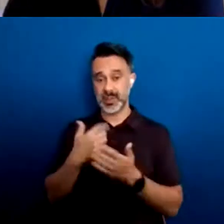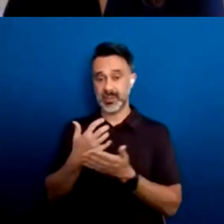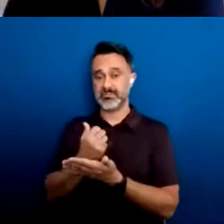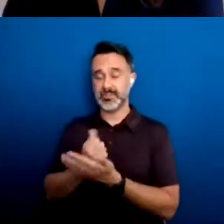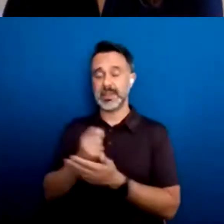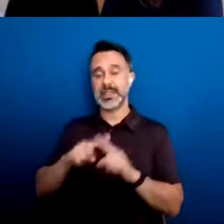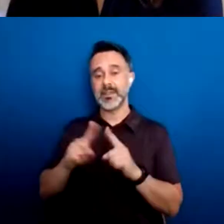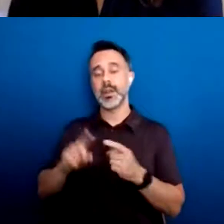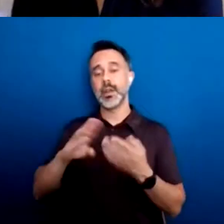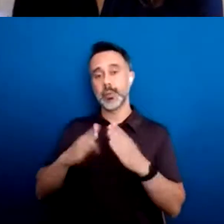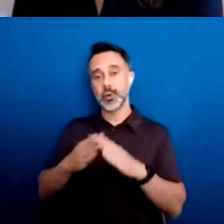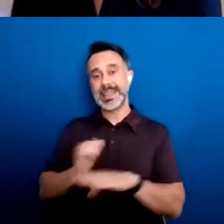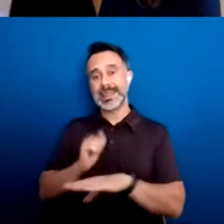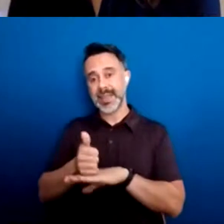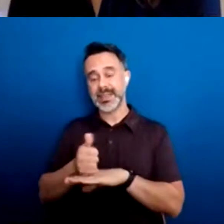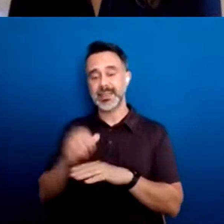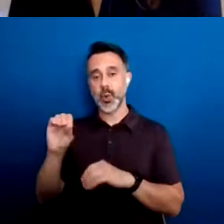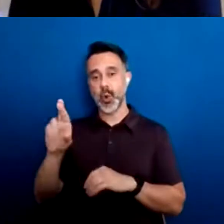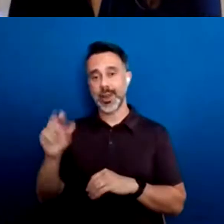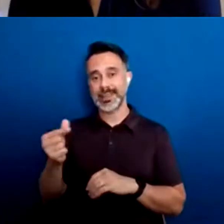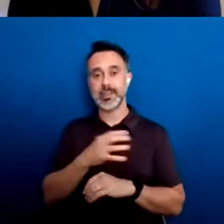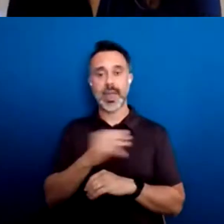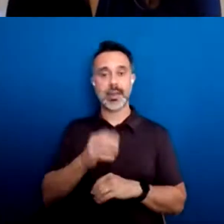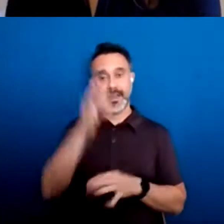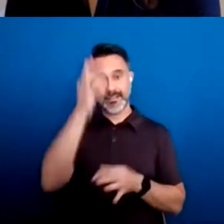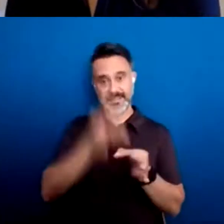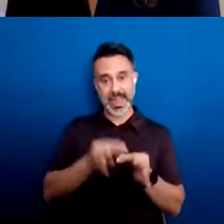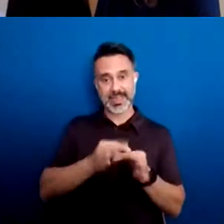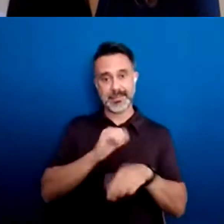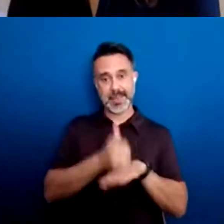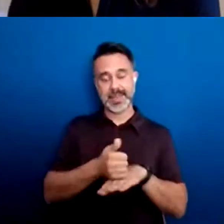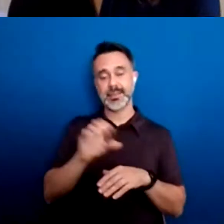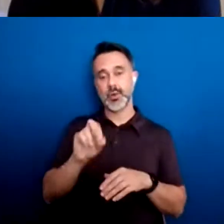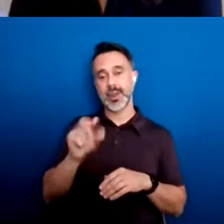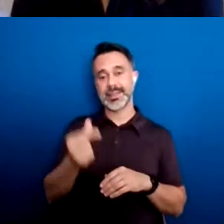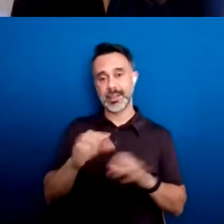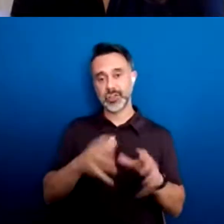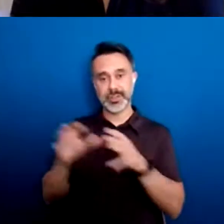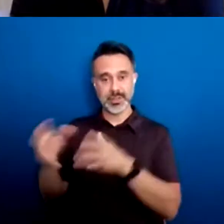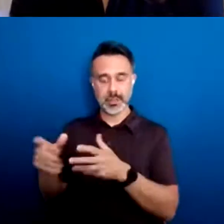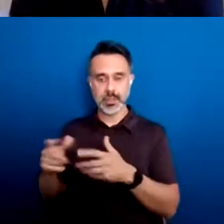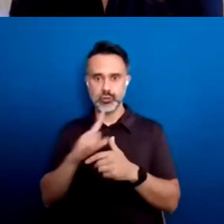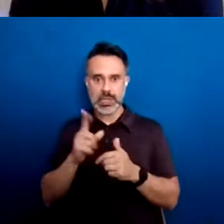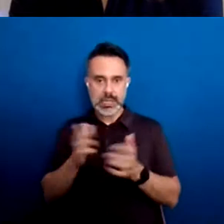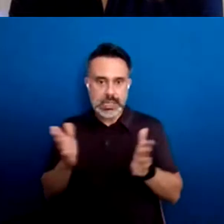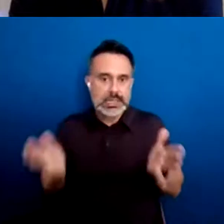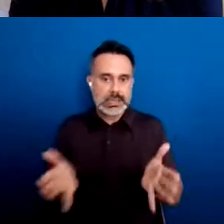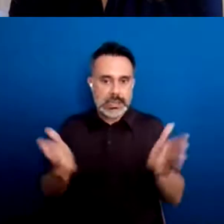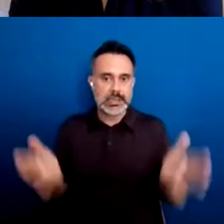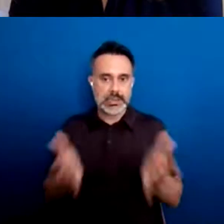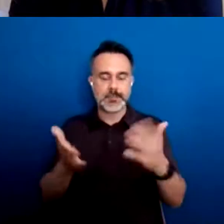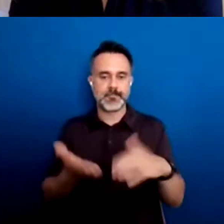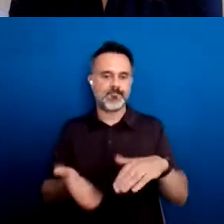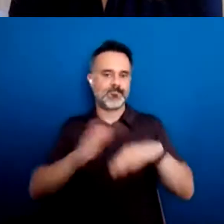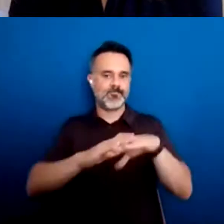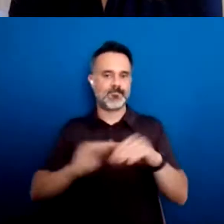faith-based organization, along with other trusted messengers, to really increase these vaccination efforts. So